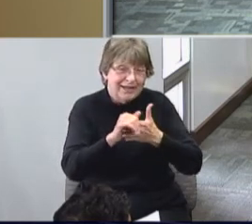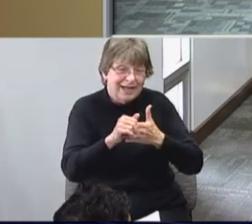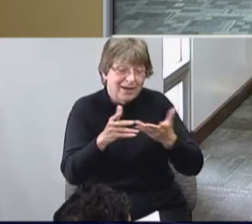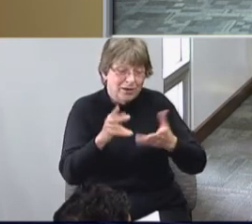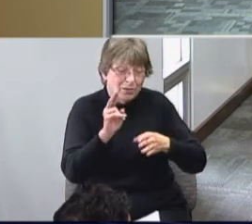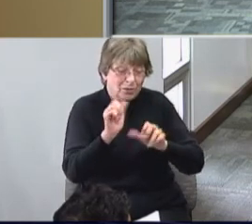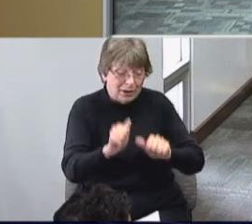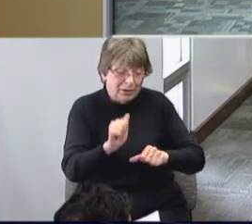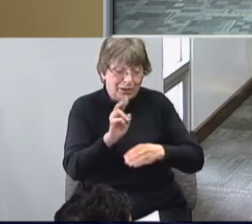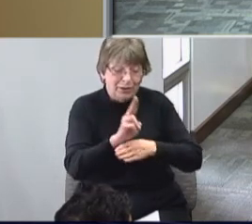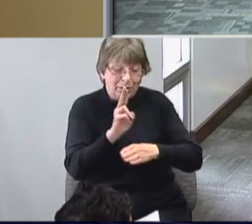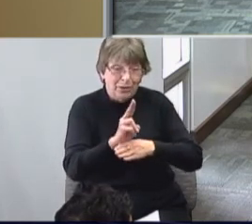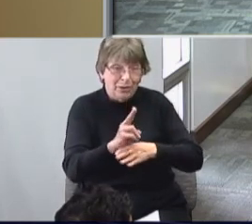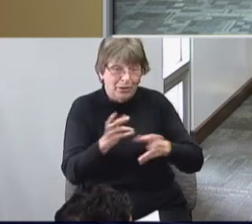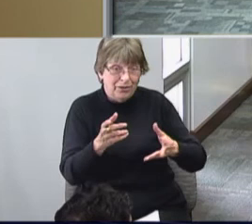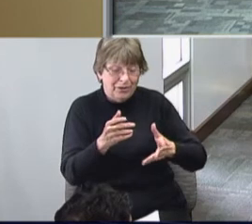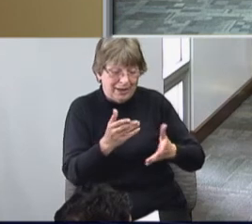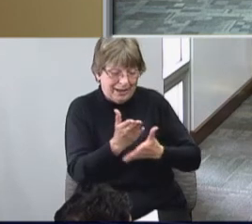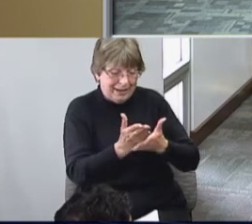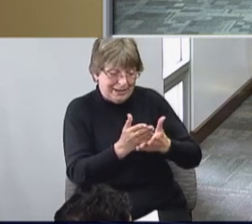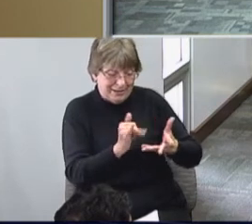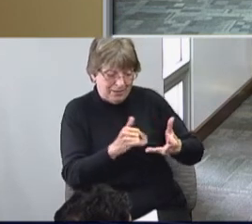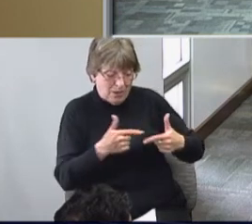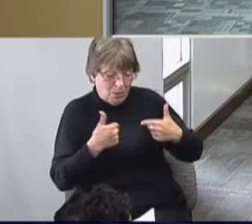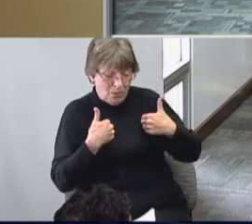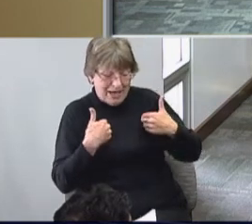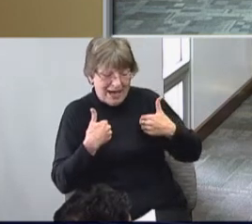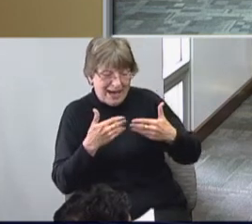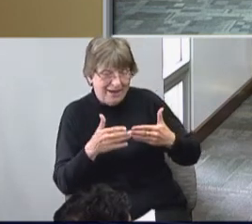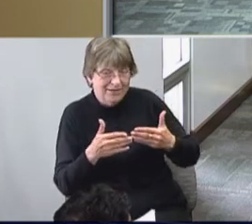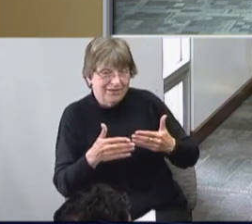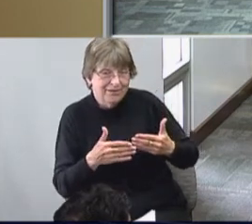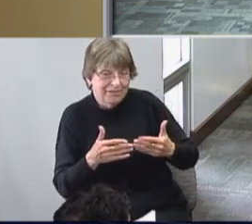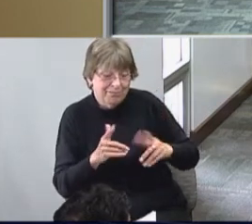those eligible for other improvements as we move forward. So